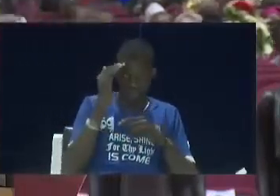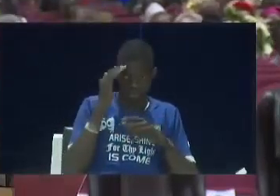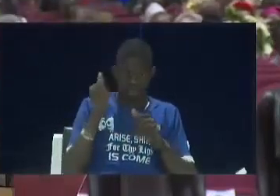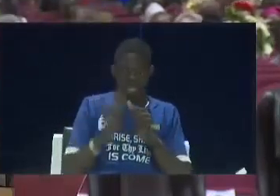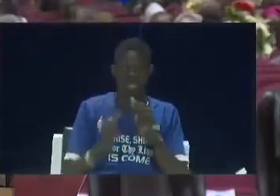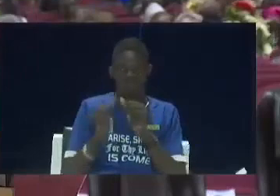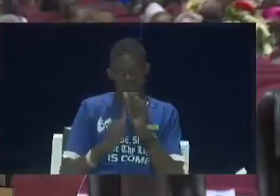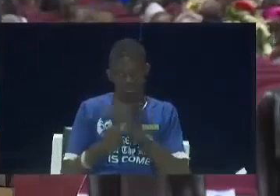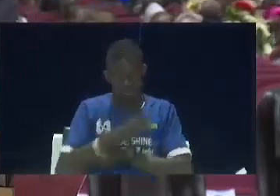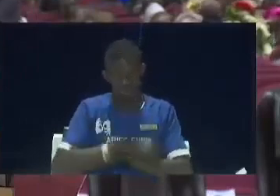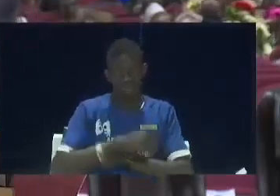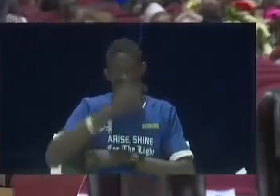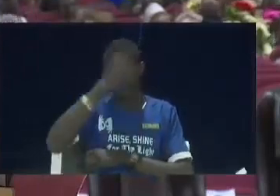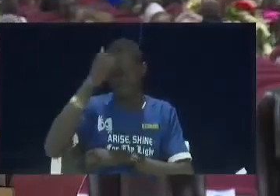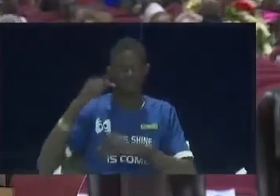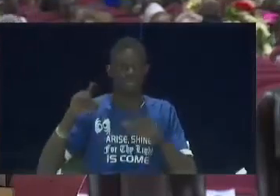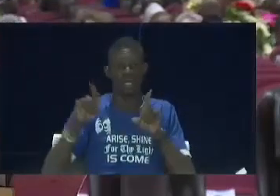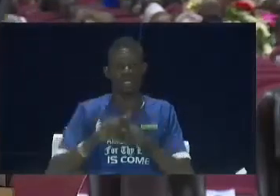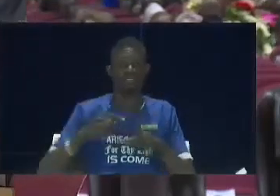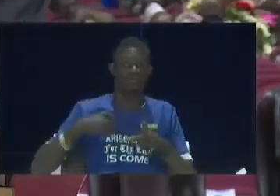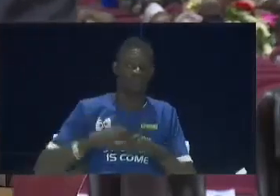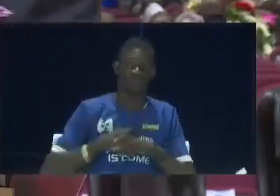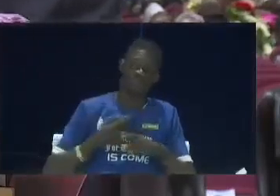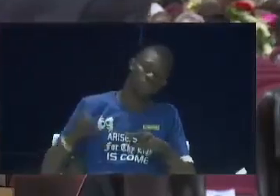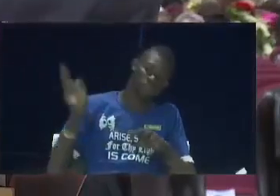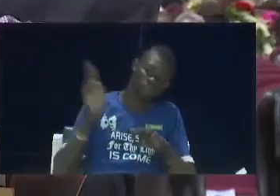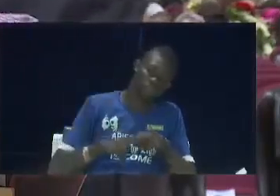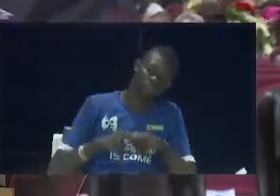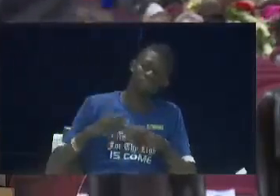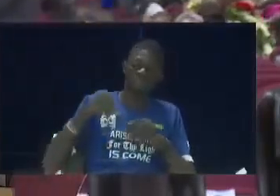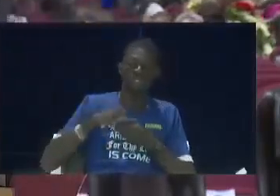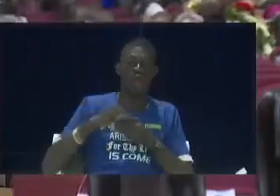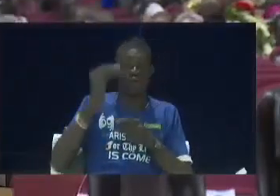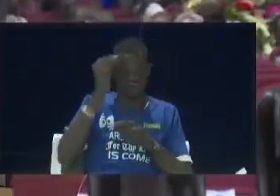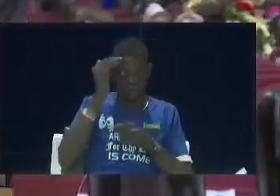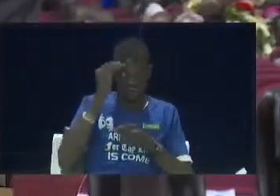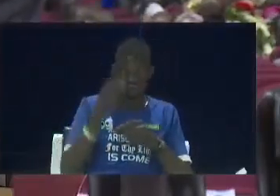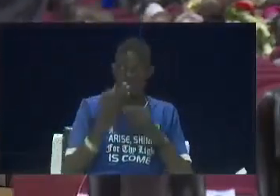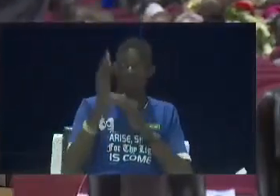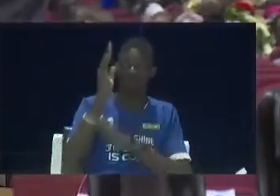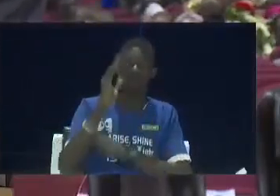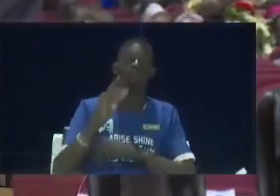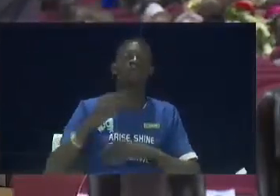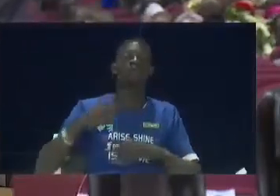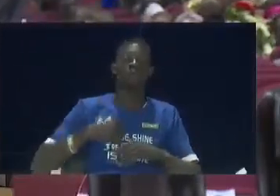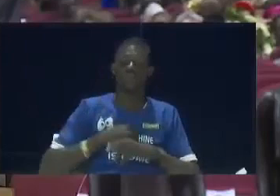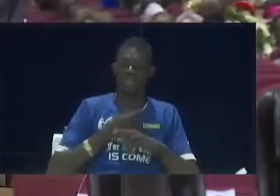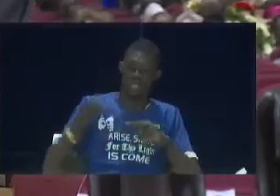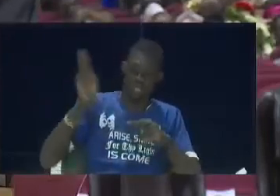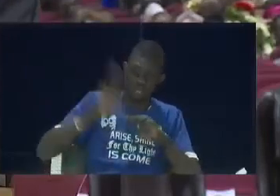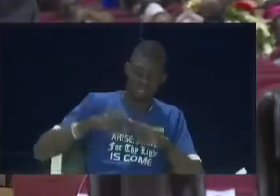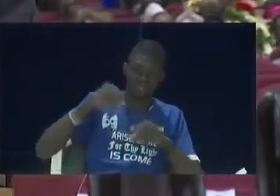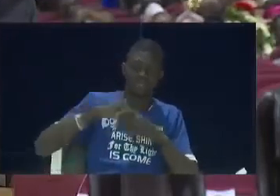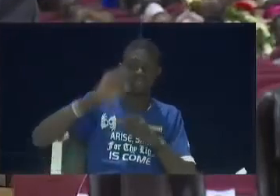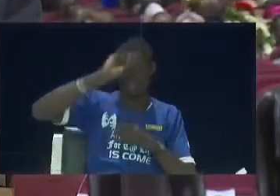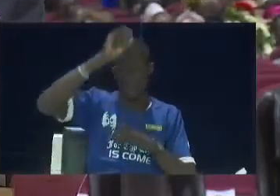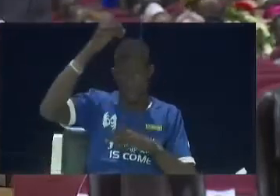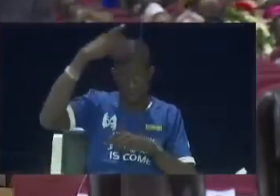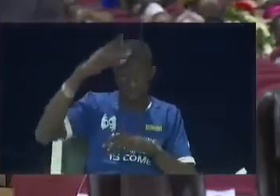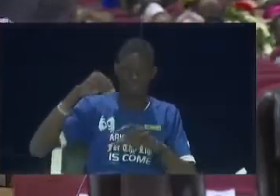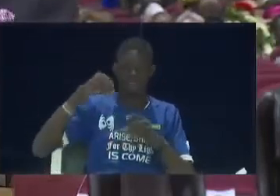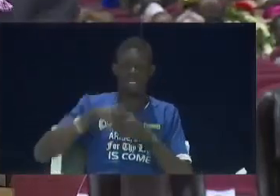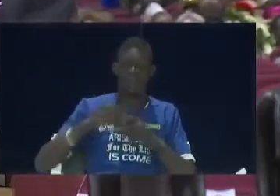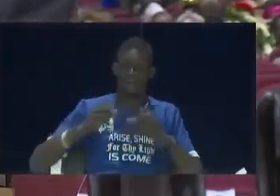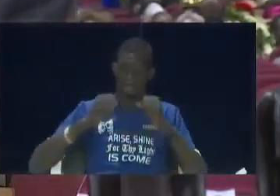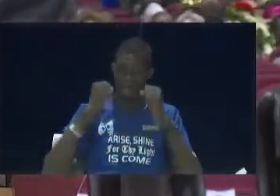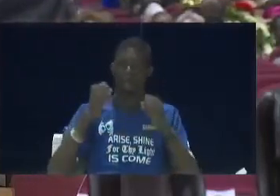day, because as we increase in the knowledge of Christ our Lord, we increase in grace, we increase in